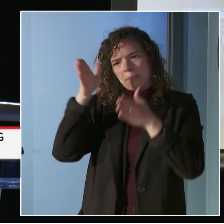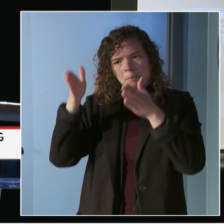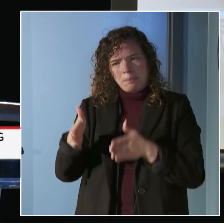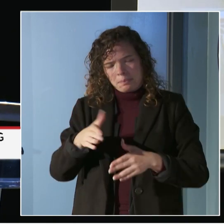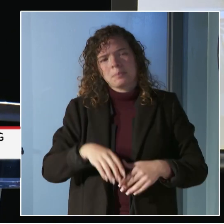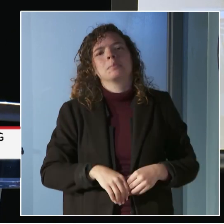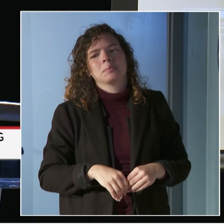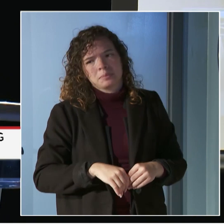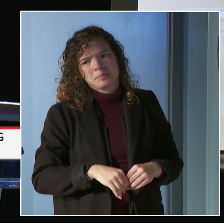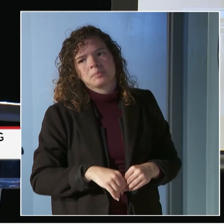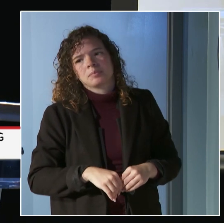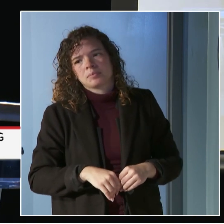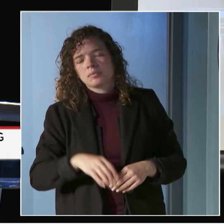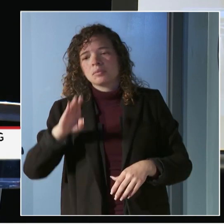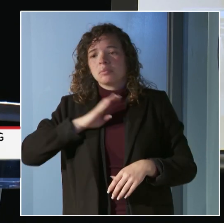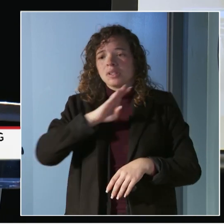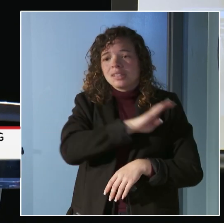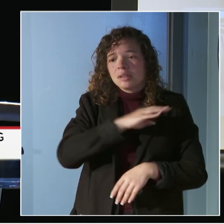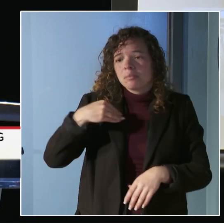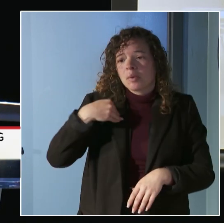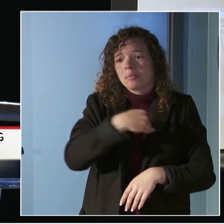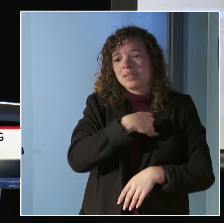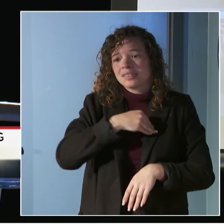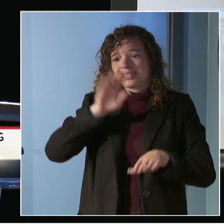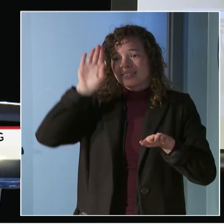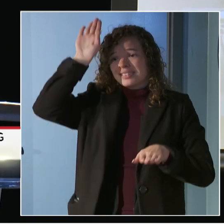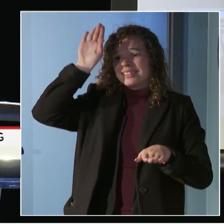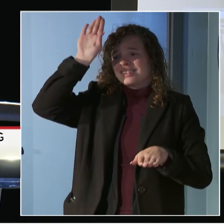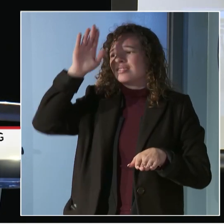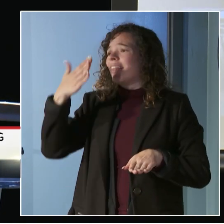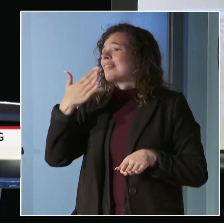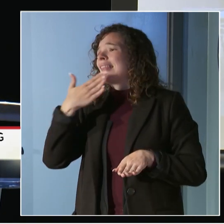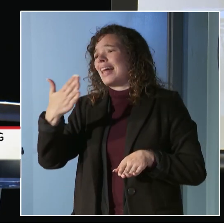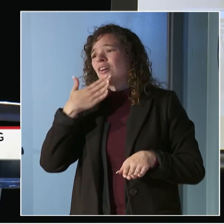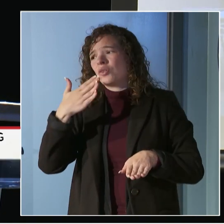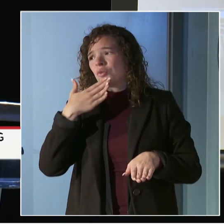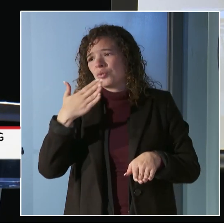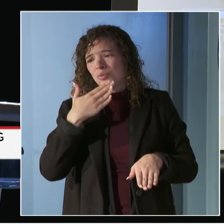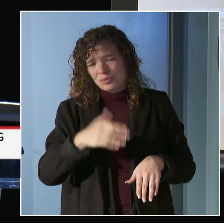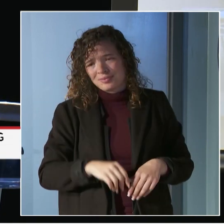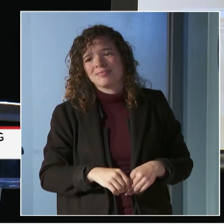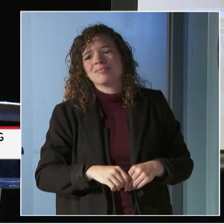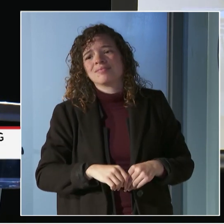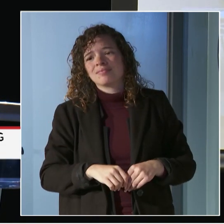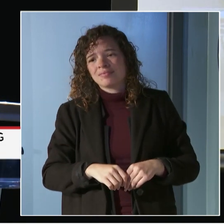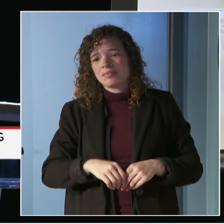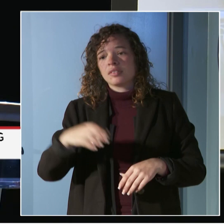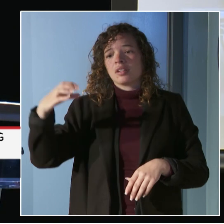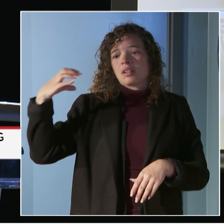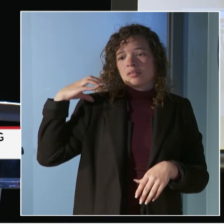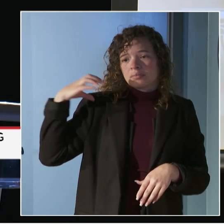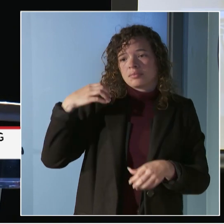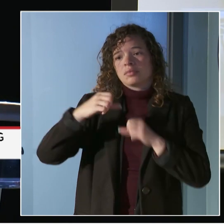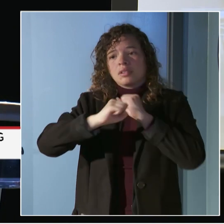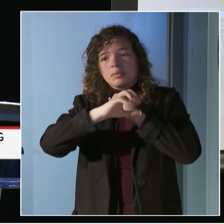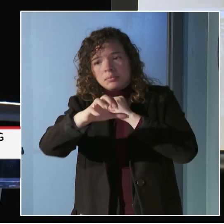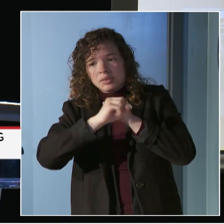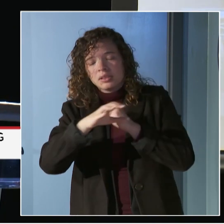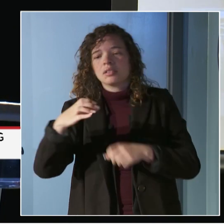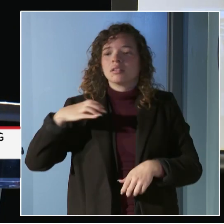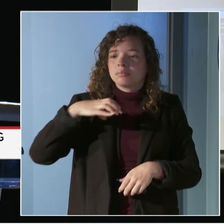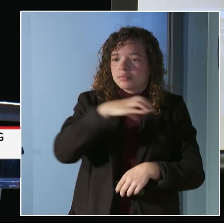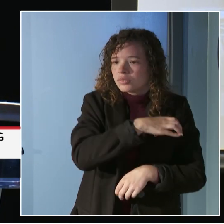If our board members can raise their hands to be thanked, and special thanks to our Capital Campaign Committee, our board